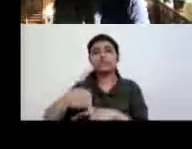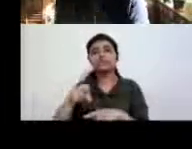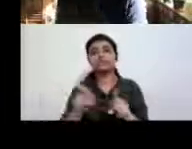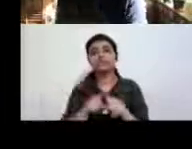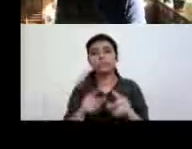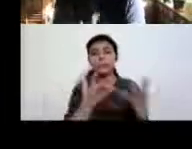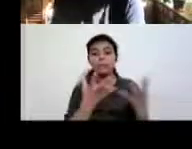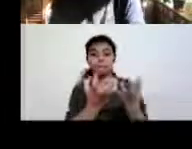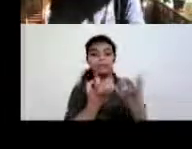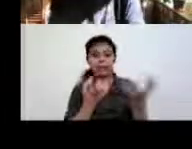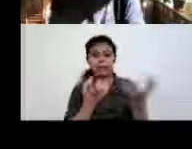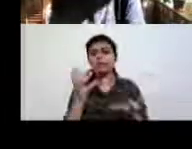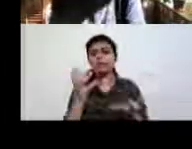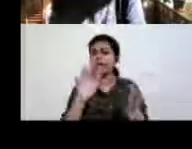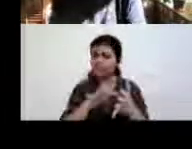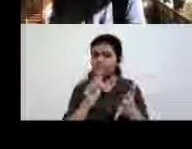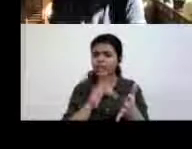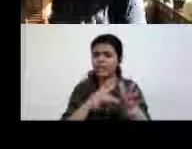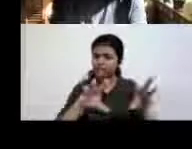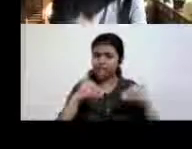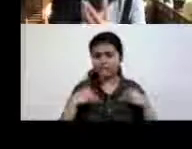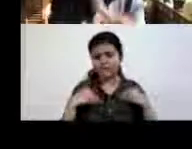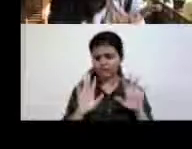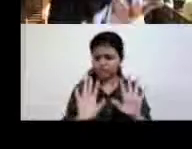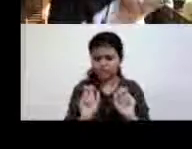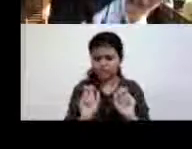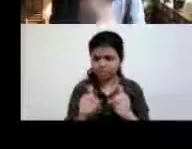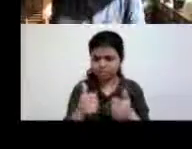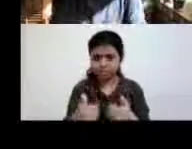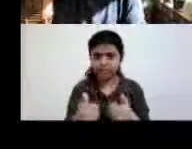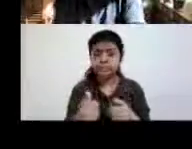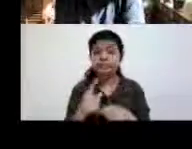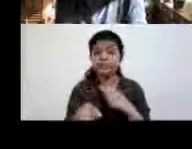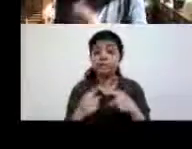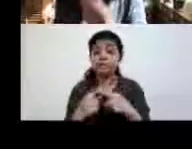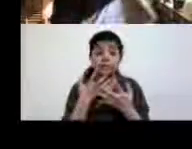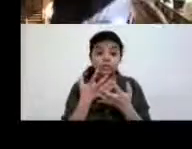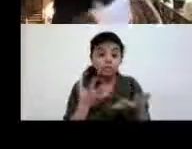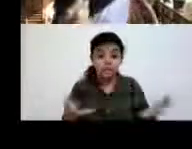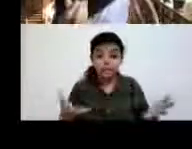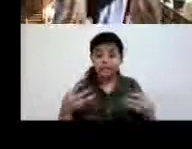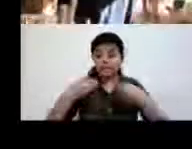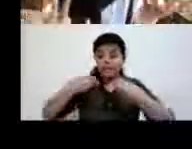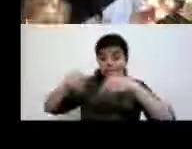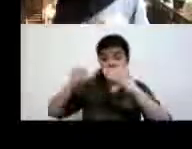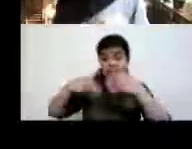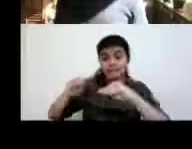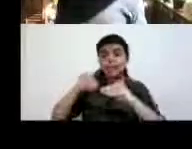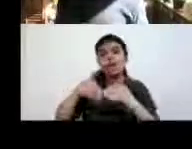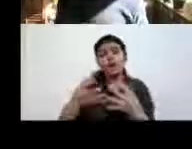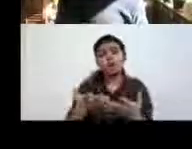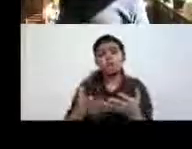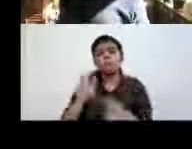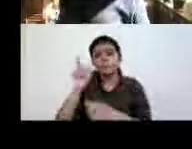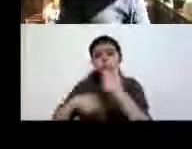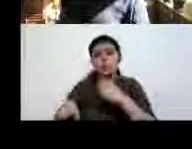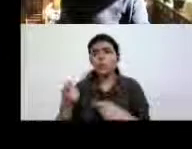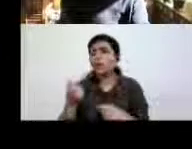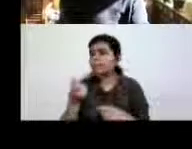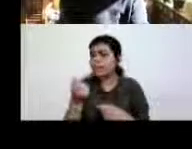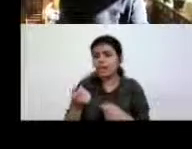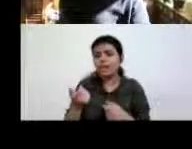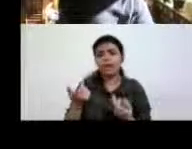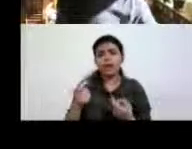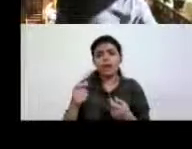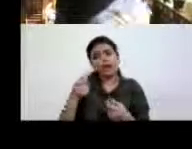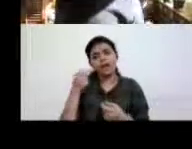there is a market acceptance there, and also that the product might be affordable, for example. And